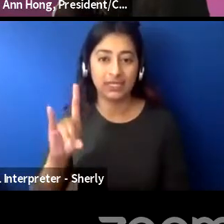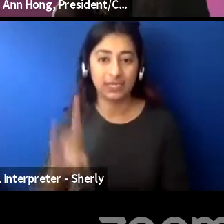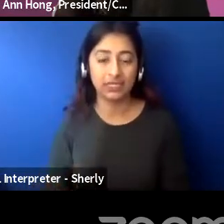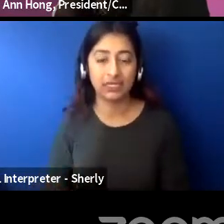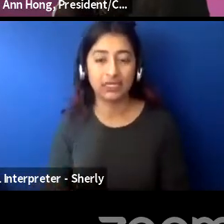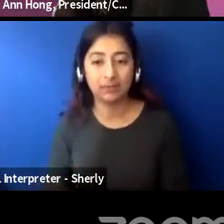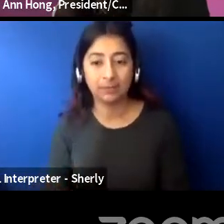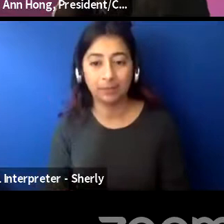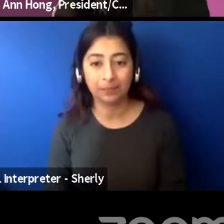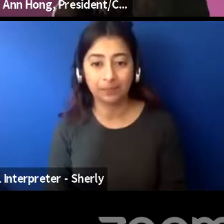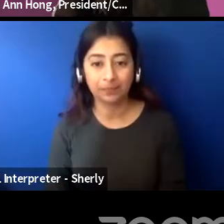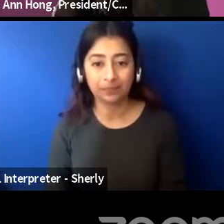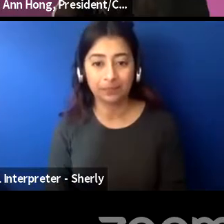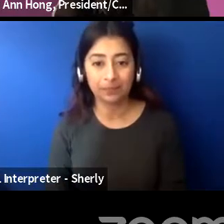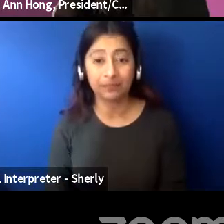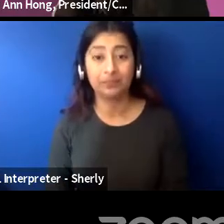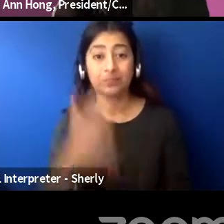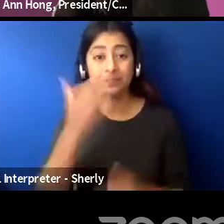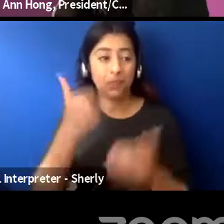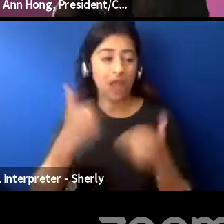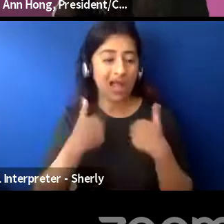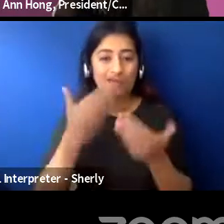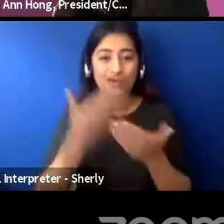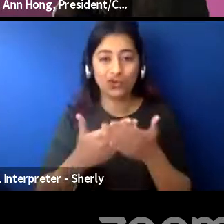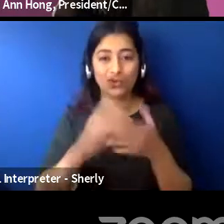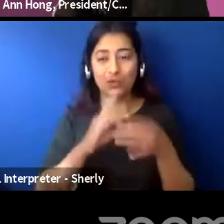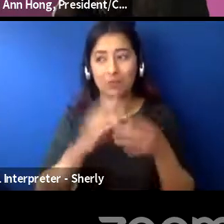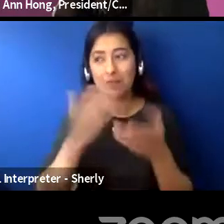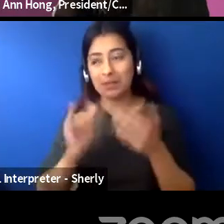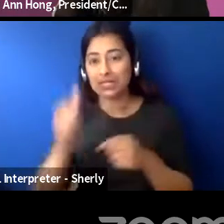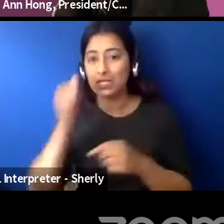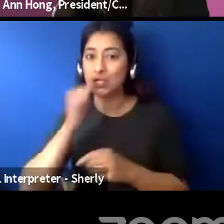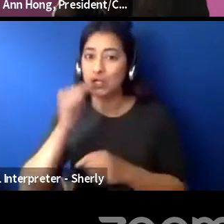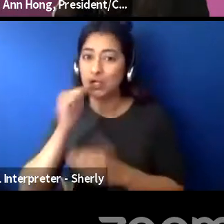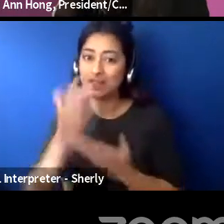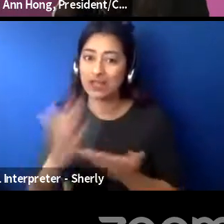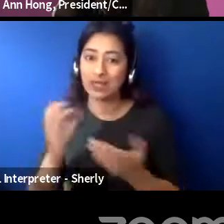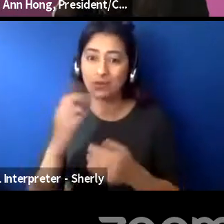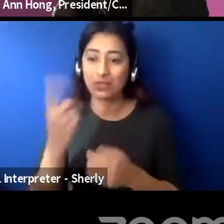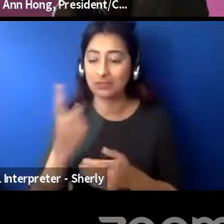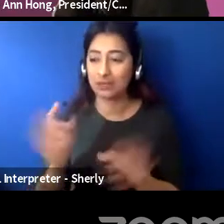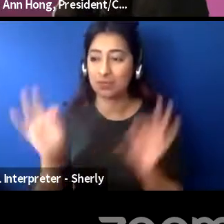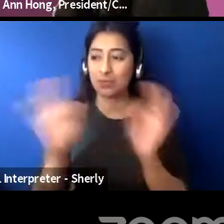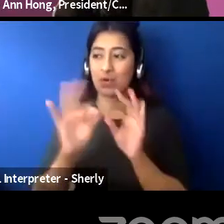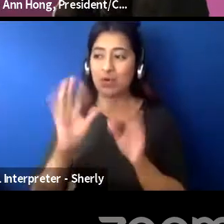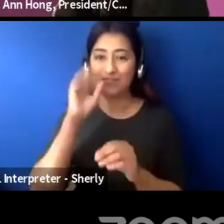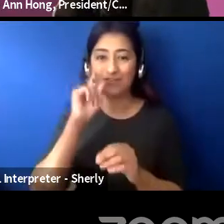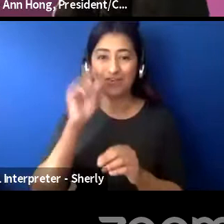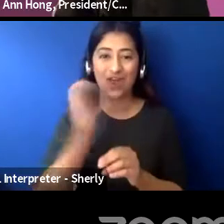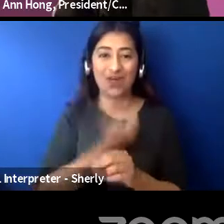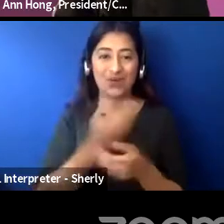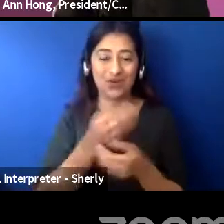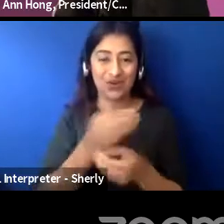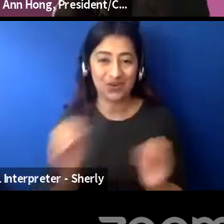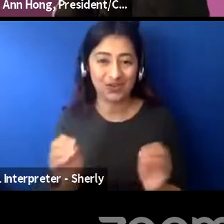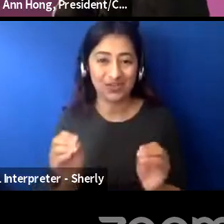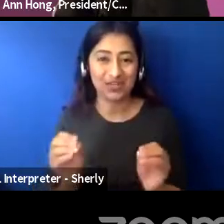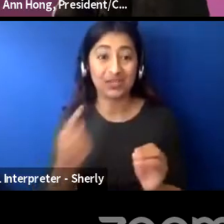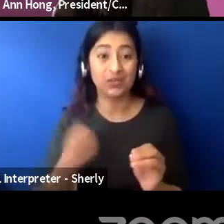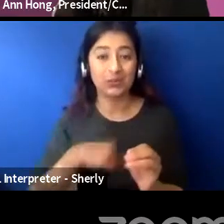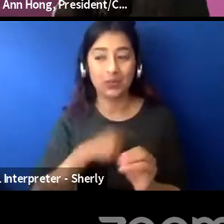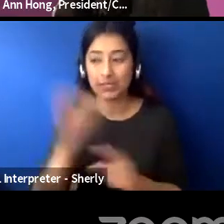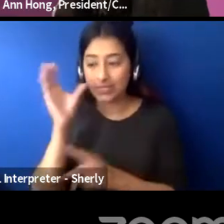have such good relationships, and maybe that's a girl thing, or maybe that's something that's important in our office, we ended up listening